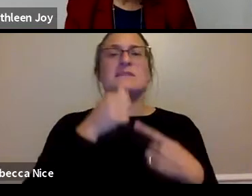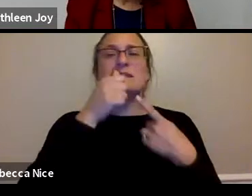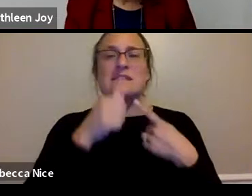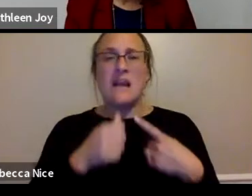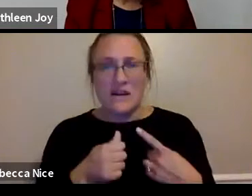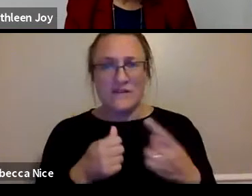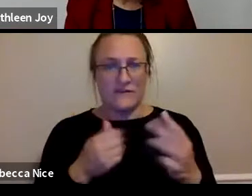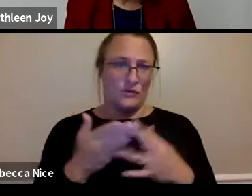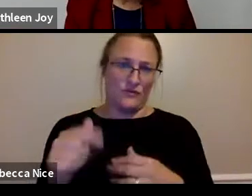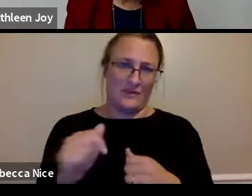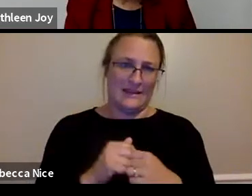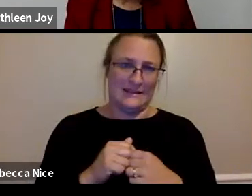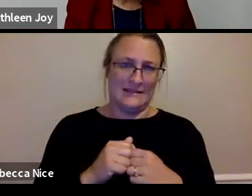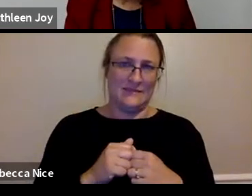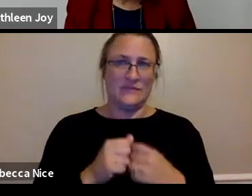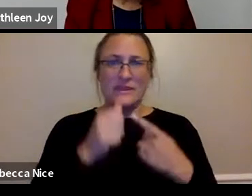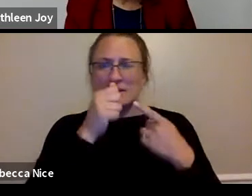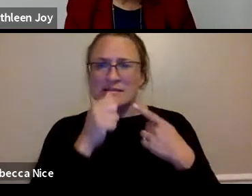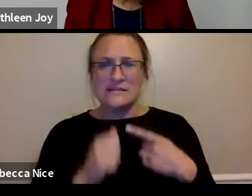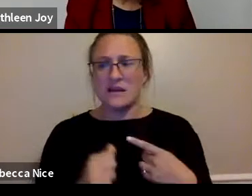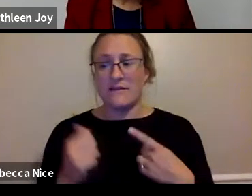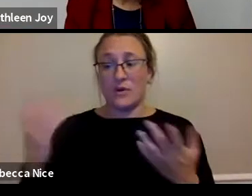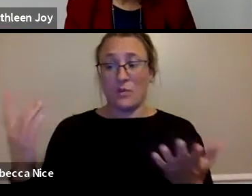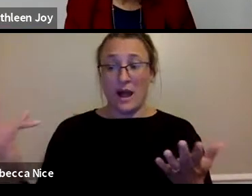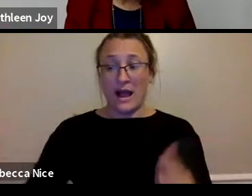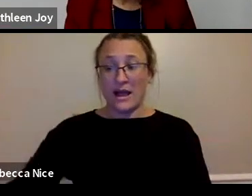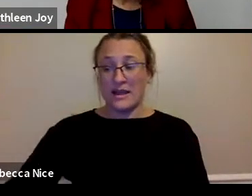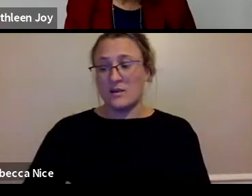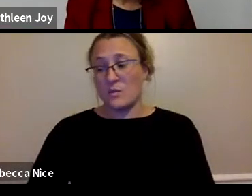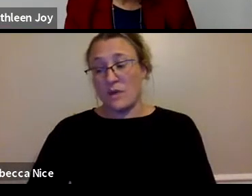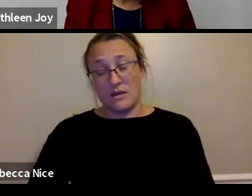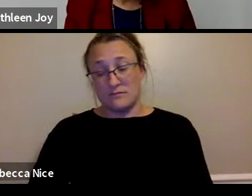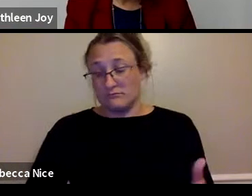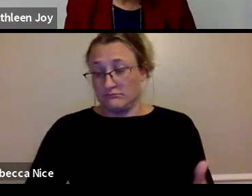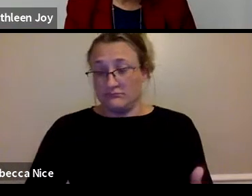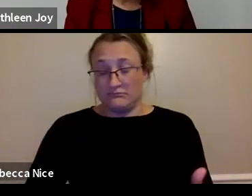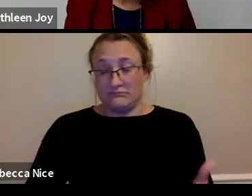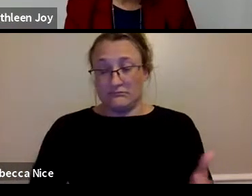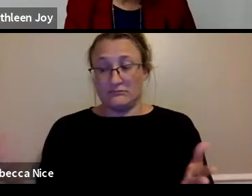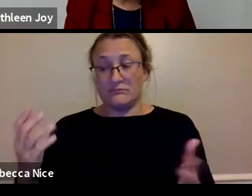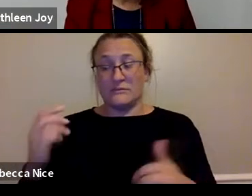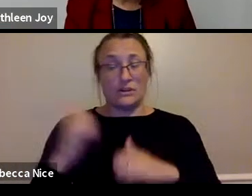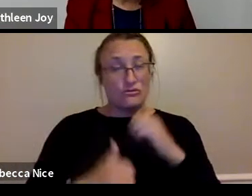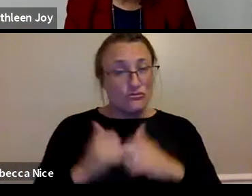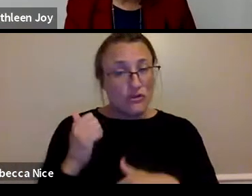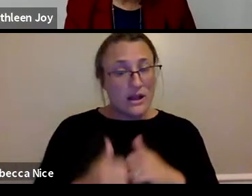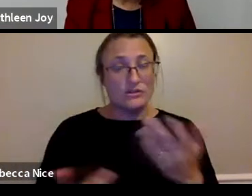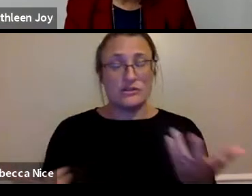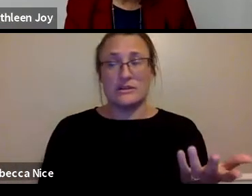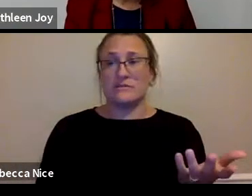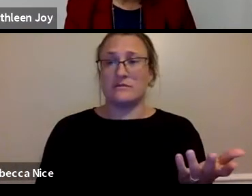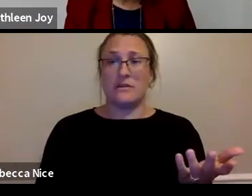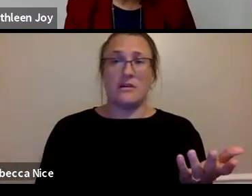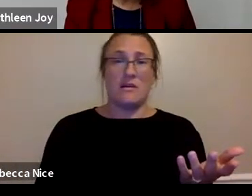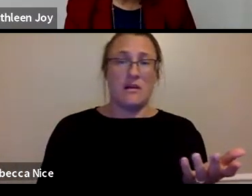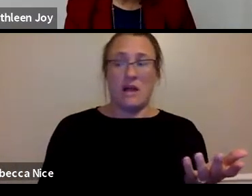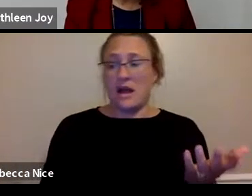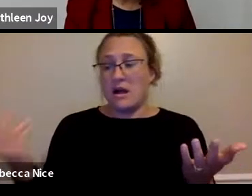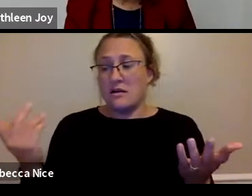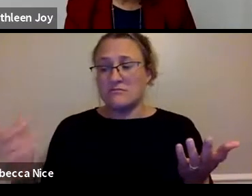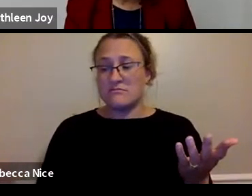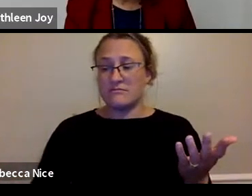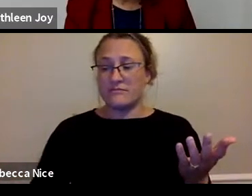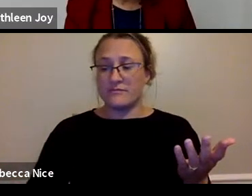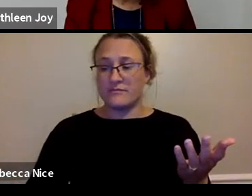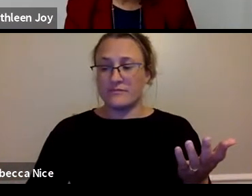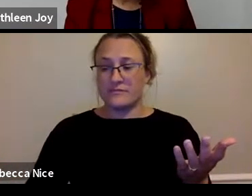We're going to suffer because we will have construction. We will suffer because we will lose